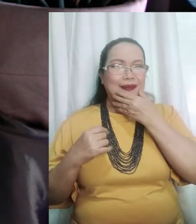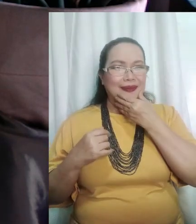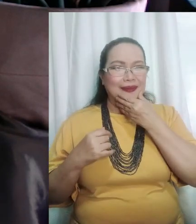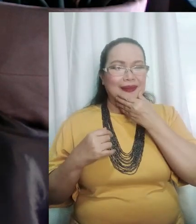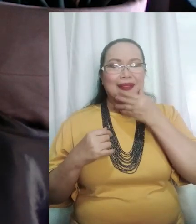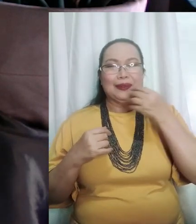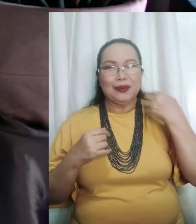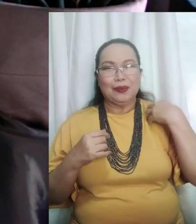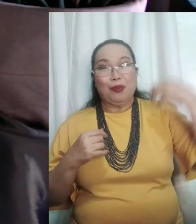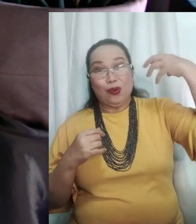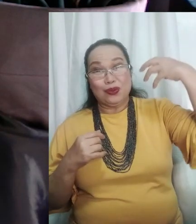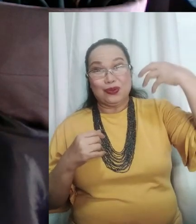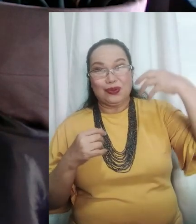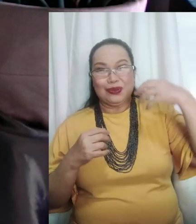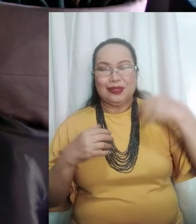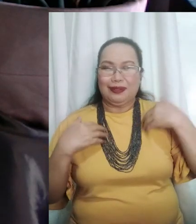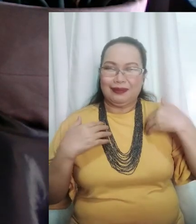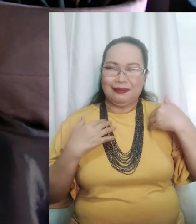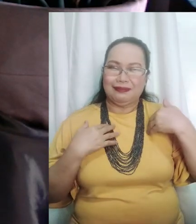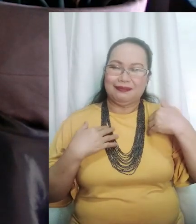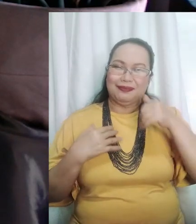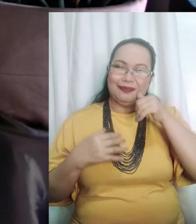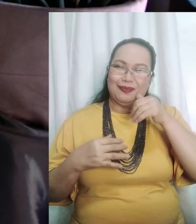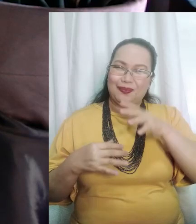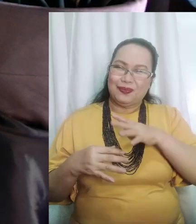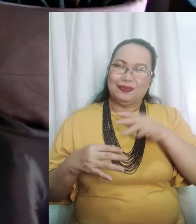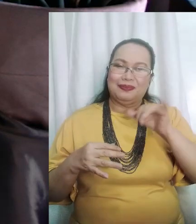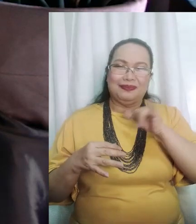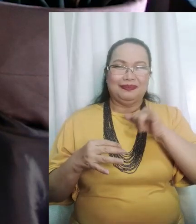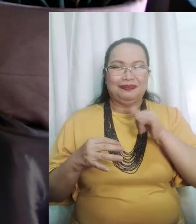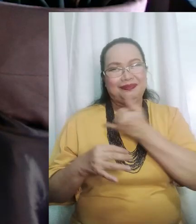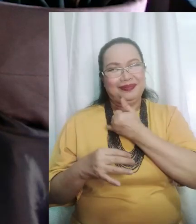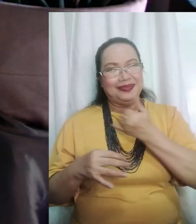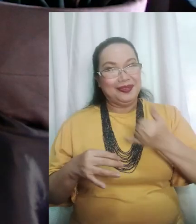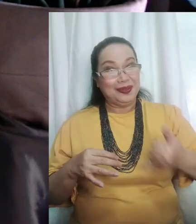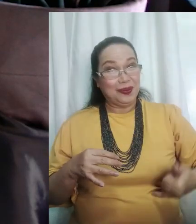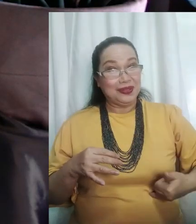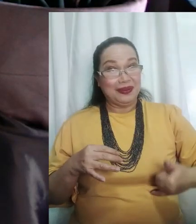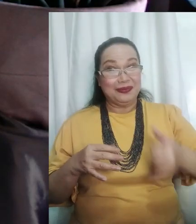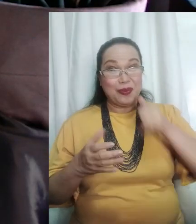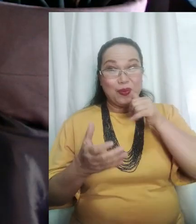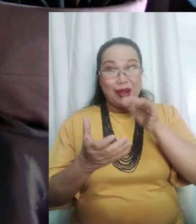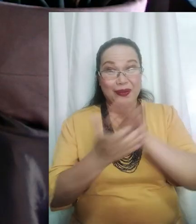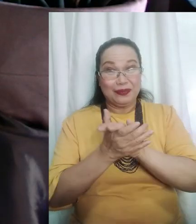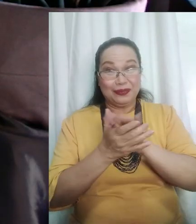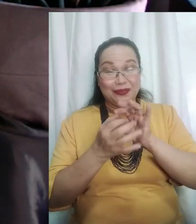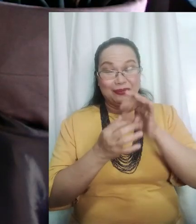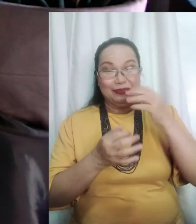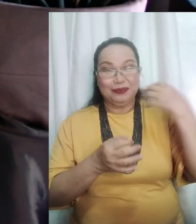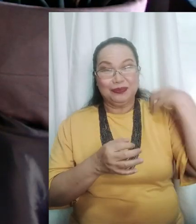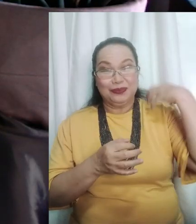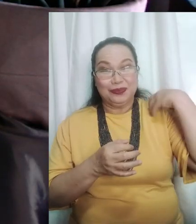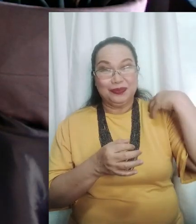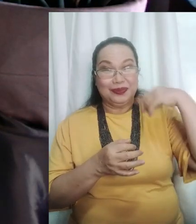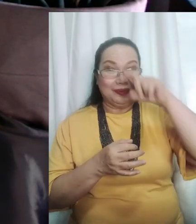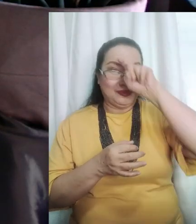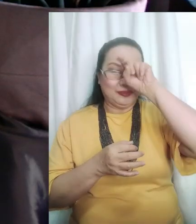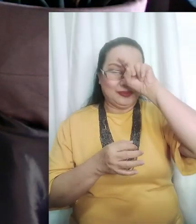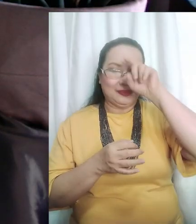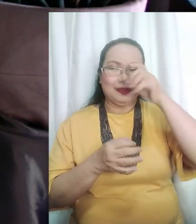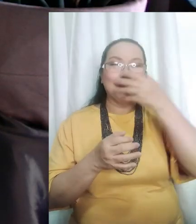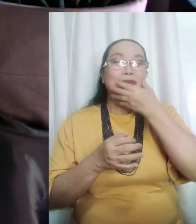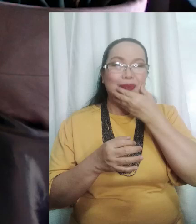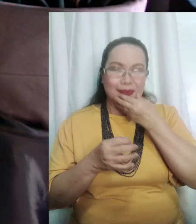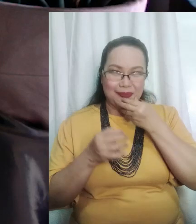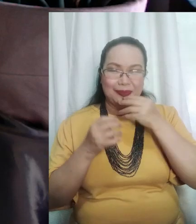beautiful wives, young wives, maybe as old as Joseph himself, no? So, on the